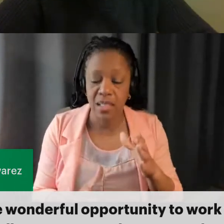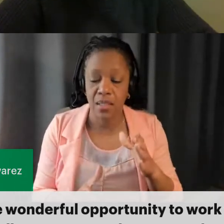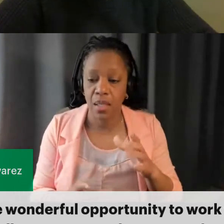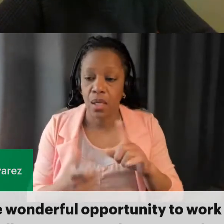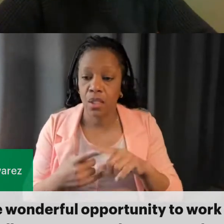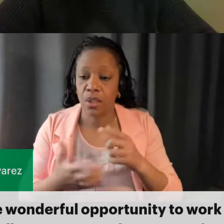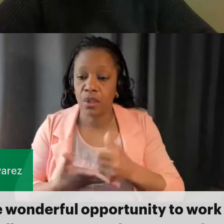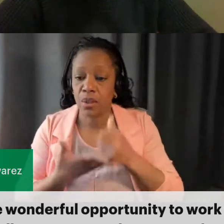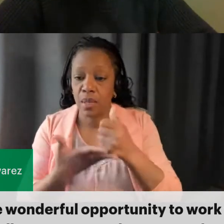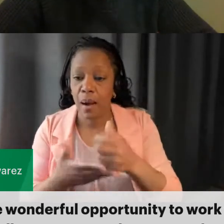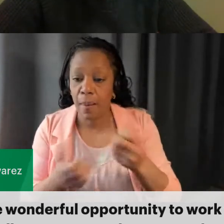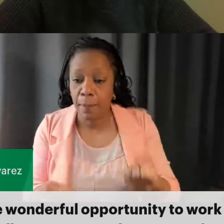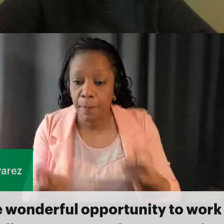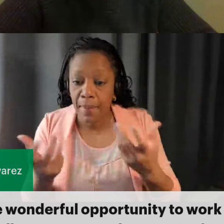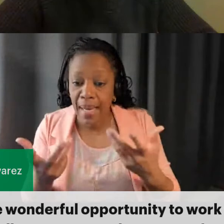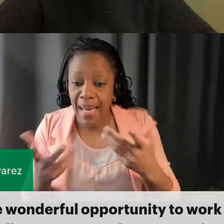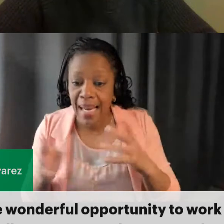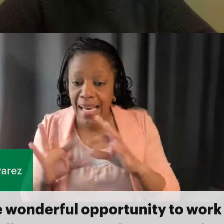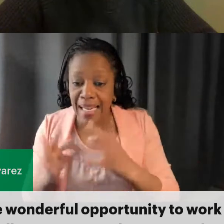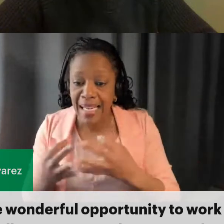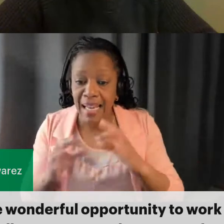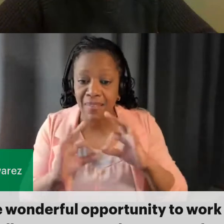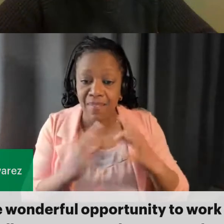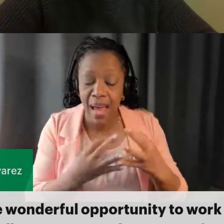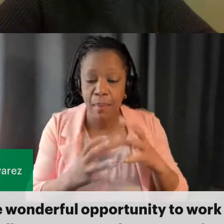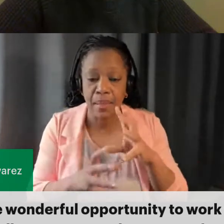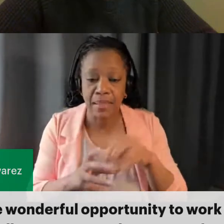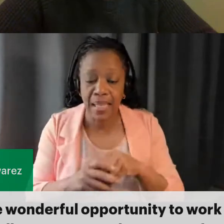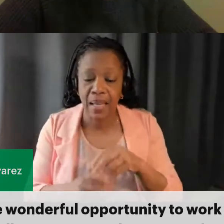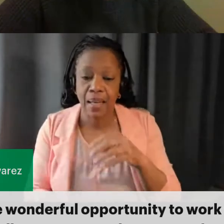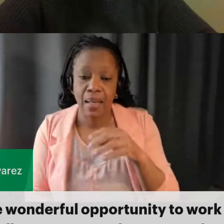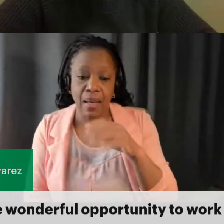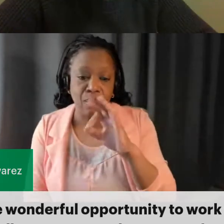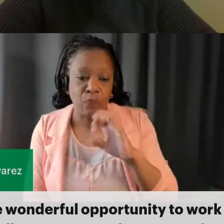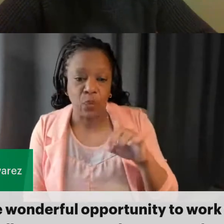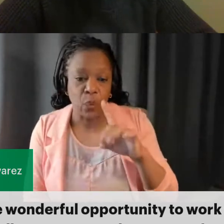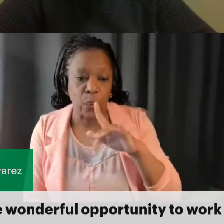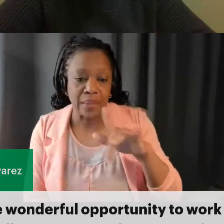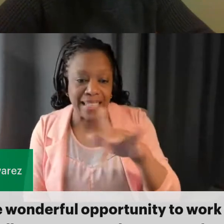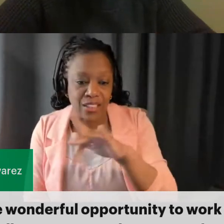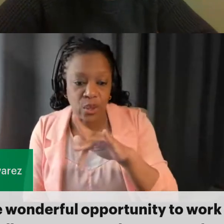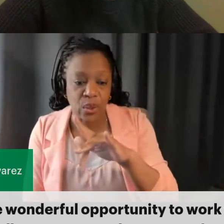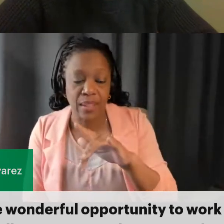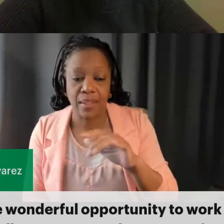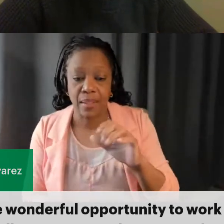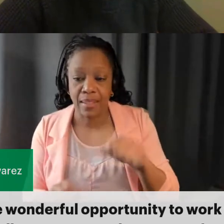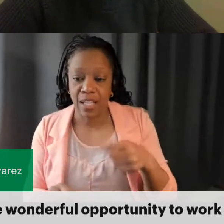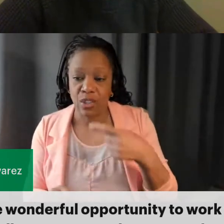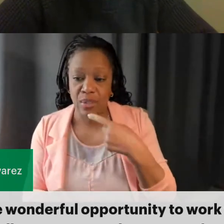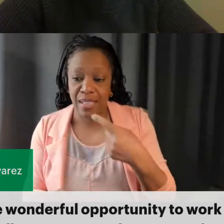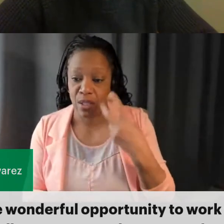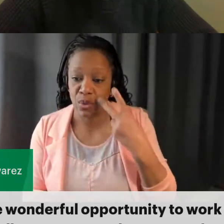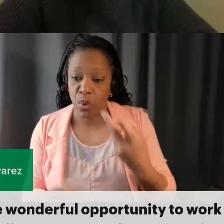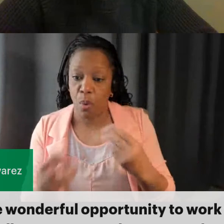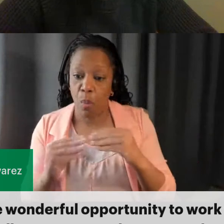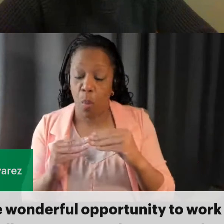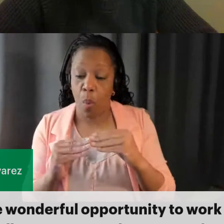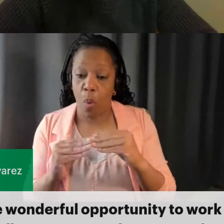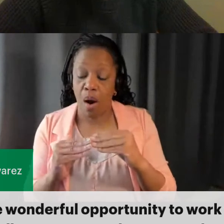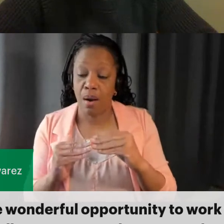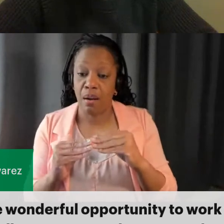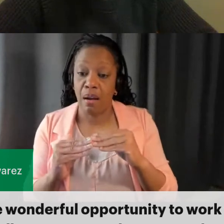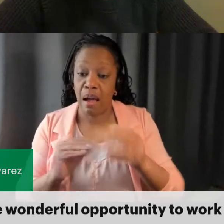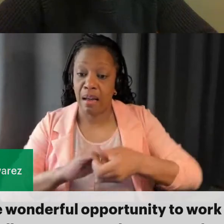deserts. Can you say you saw more collaboration between local food and healthcare? I have